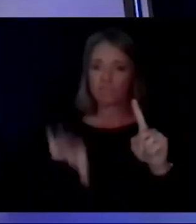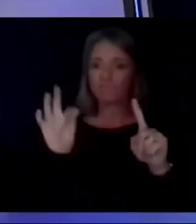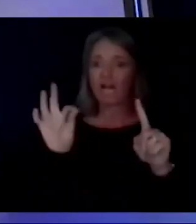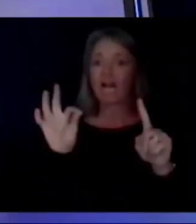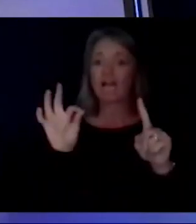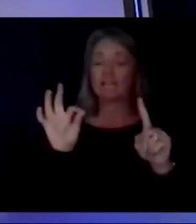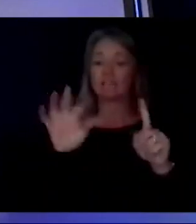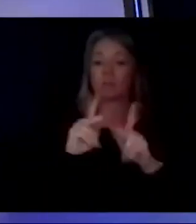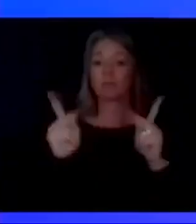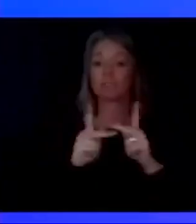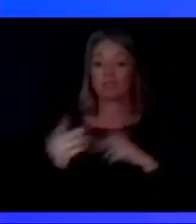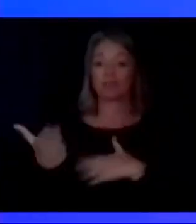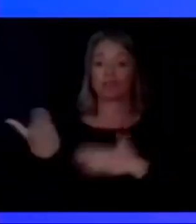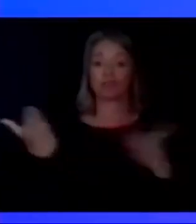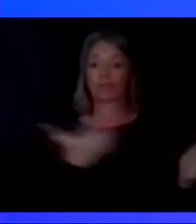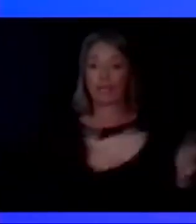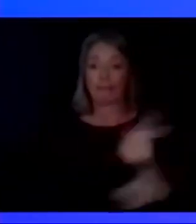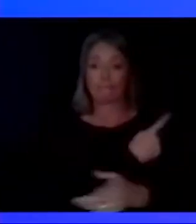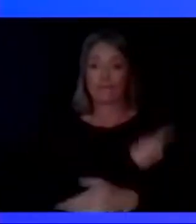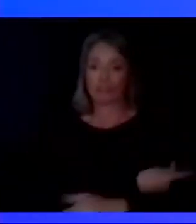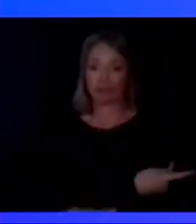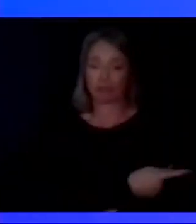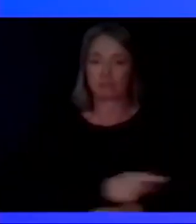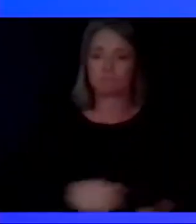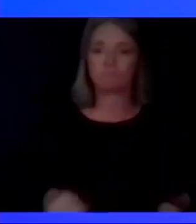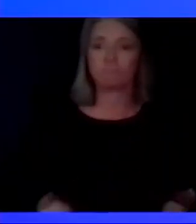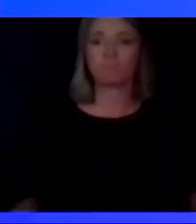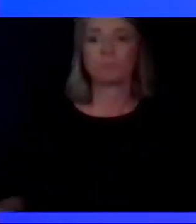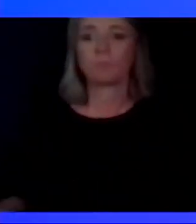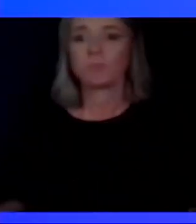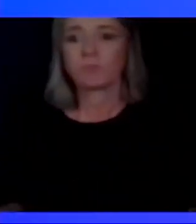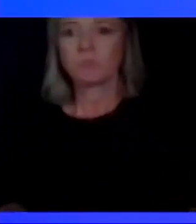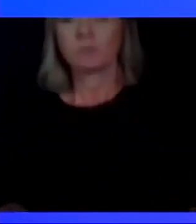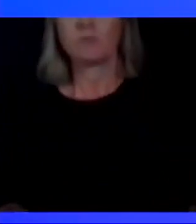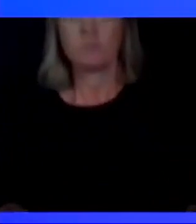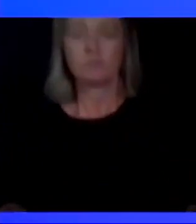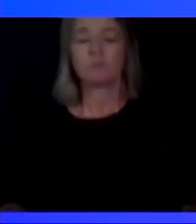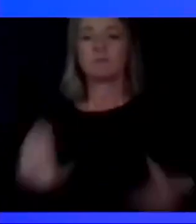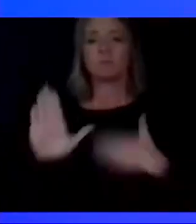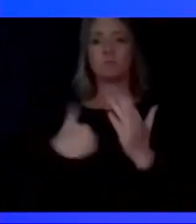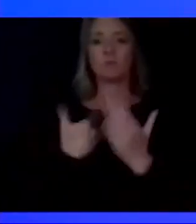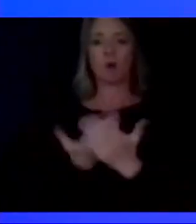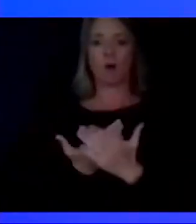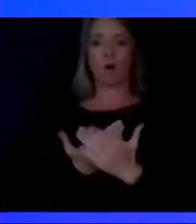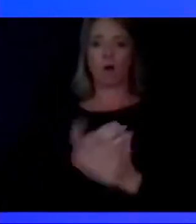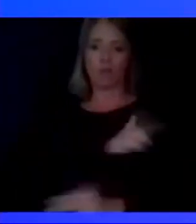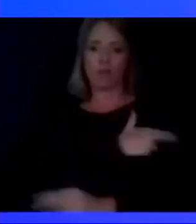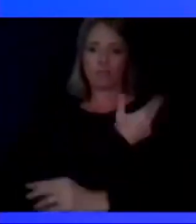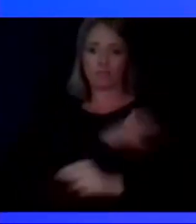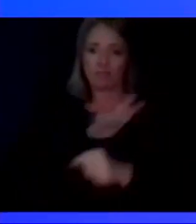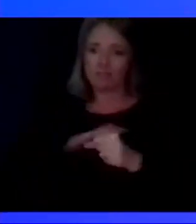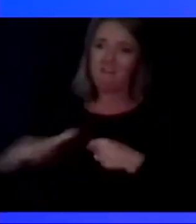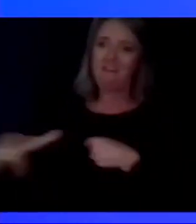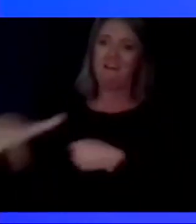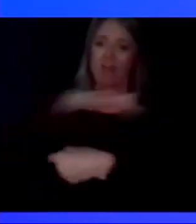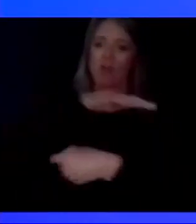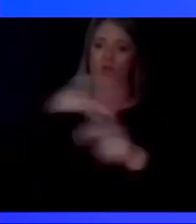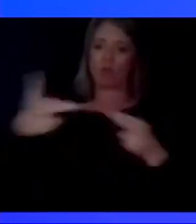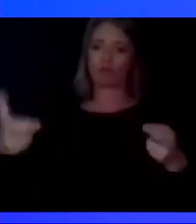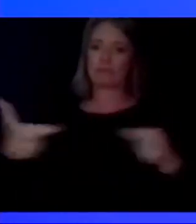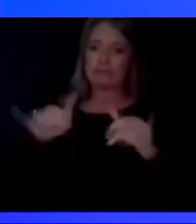about that story. So it's a huge issue. All of the hospital EDs in the entire region are having the same experience that we are here at